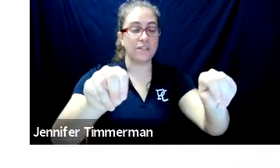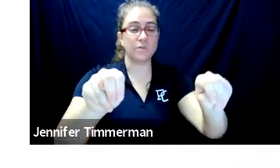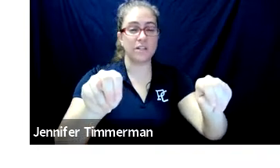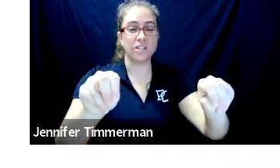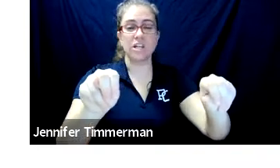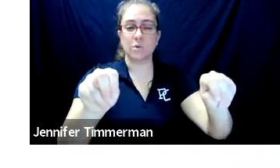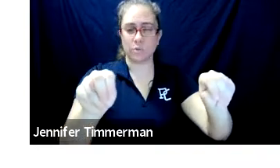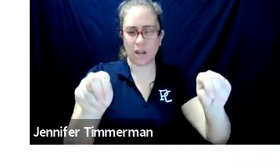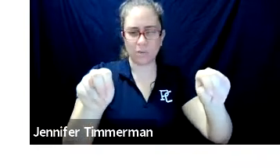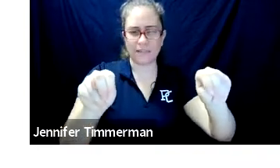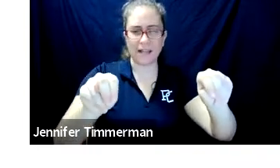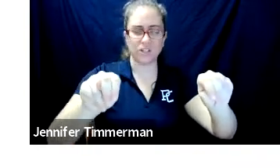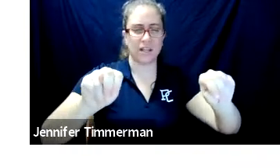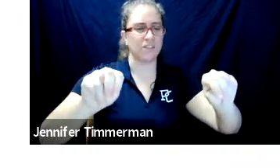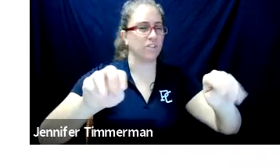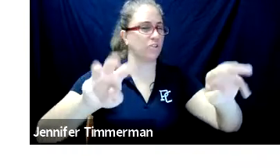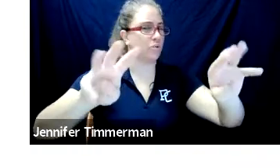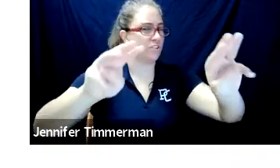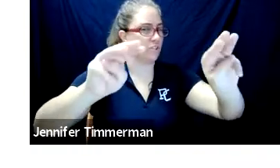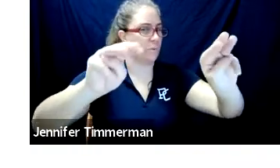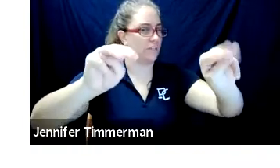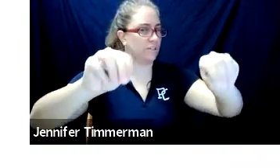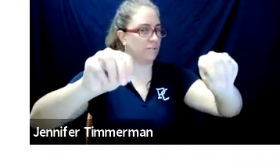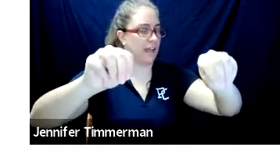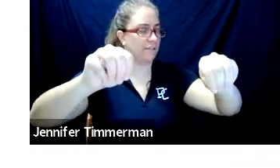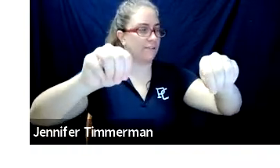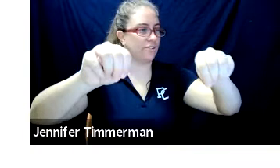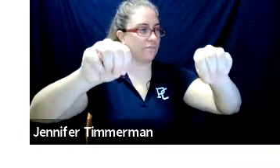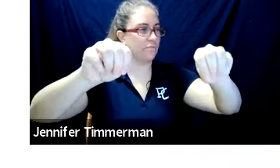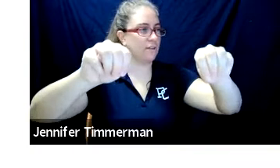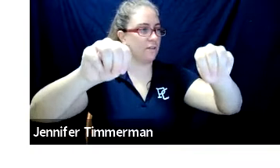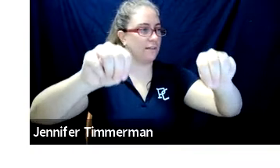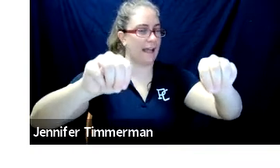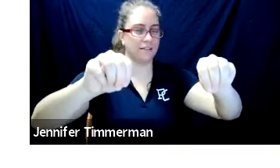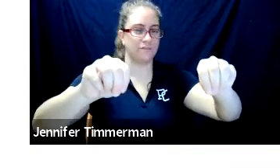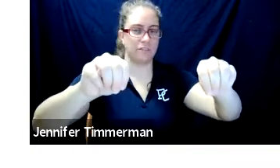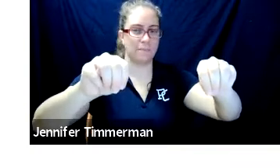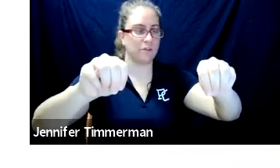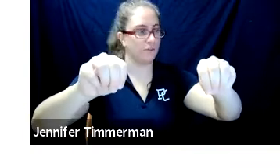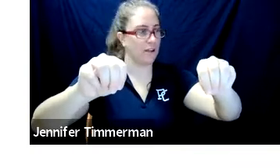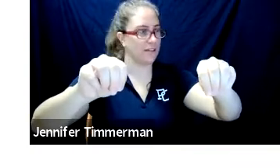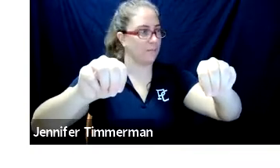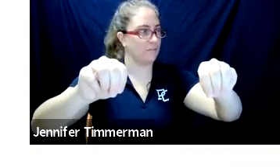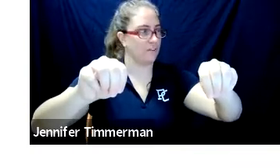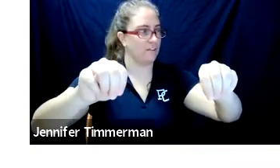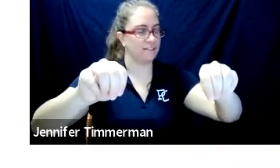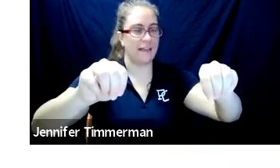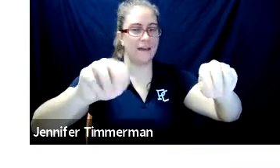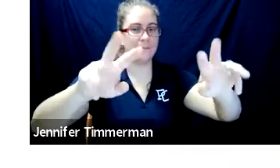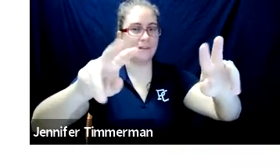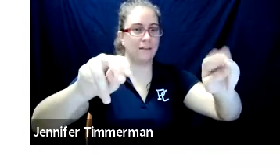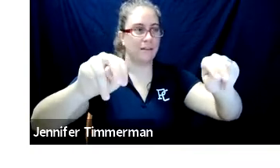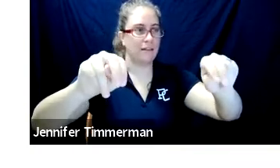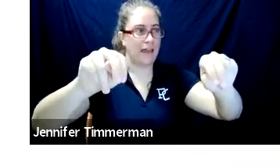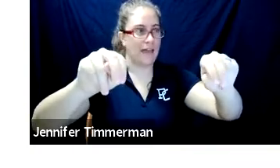And for these ones, try to relax your hands so you don't squeeze too tight. They're just really relaxed, flopped over on top of your fingers.